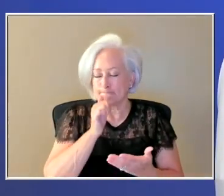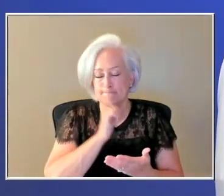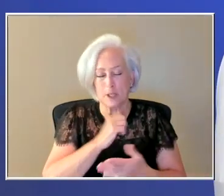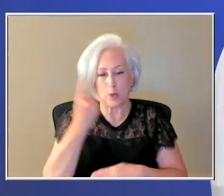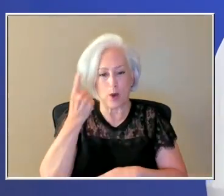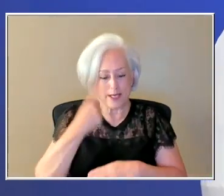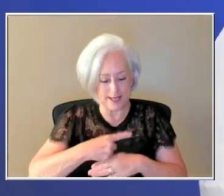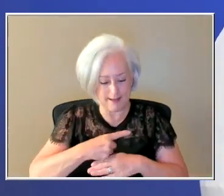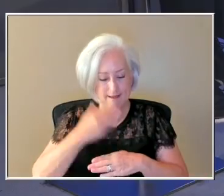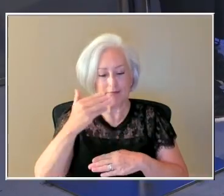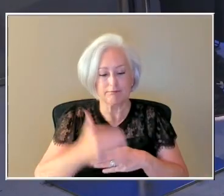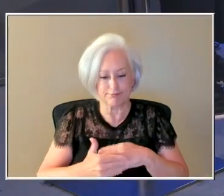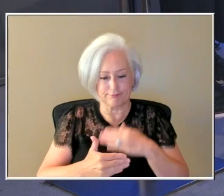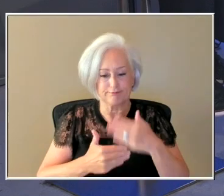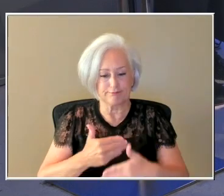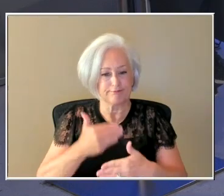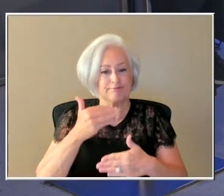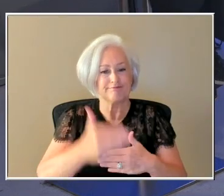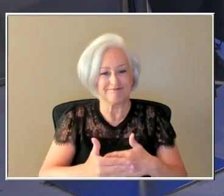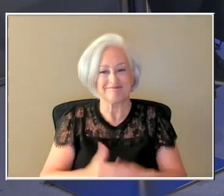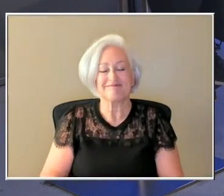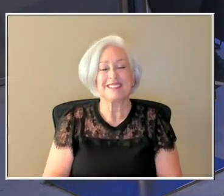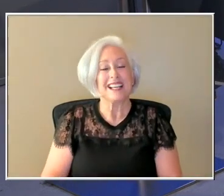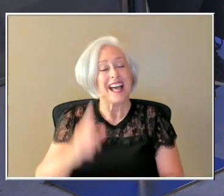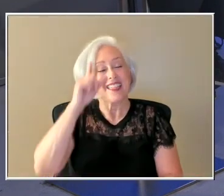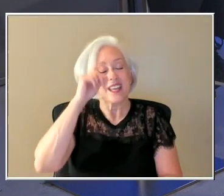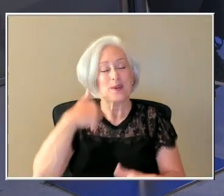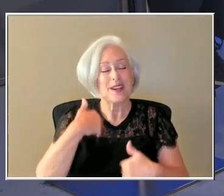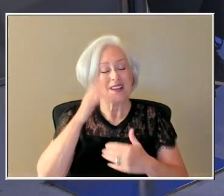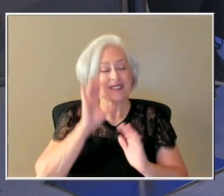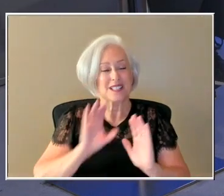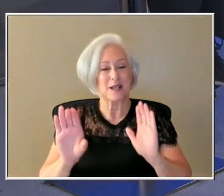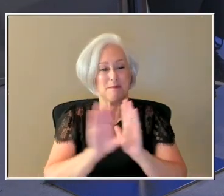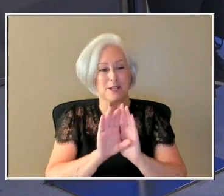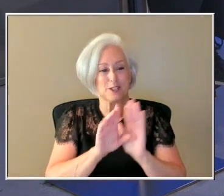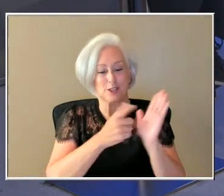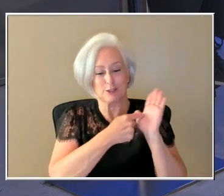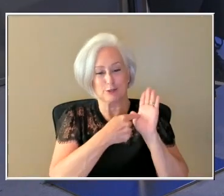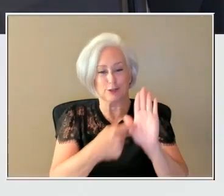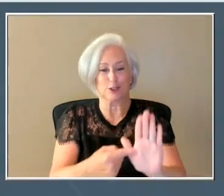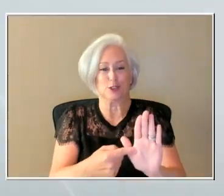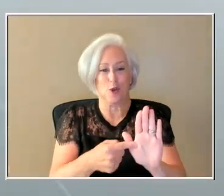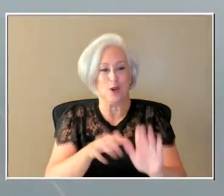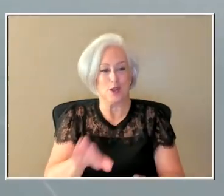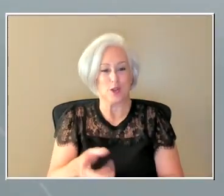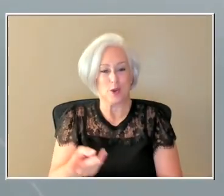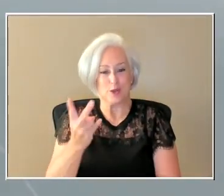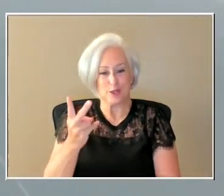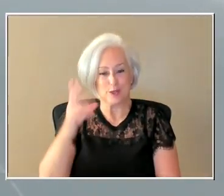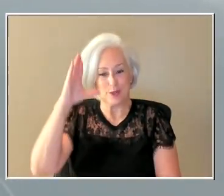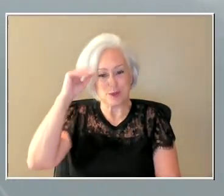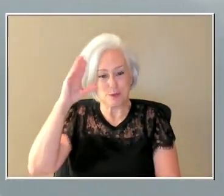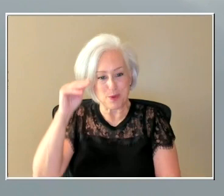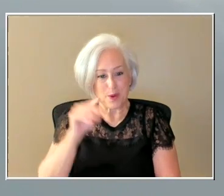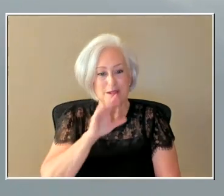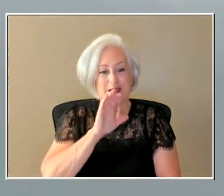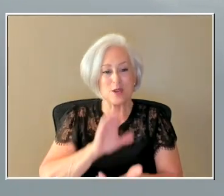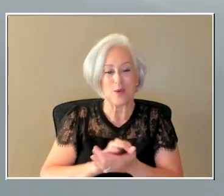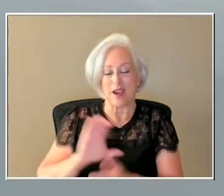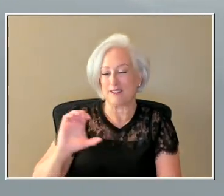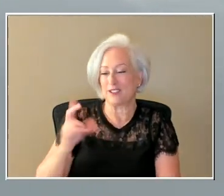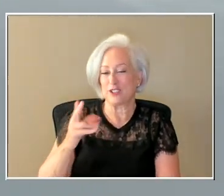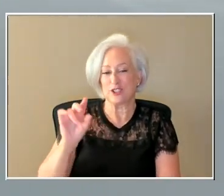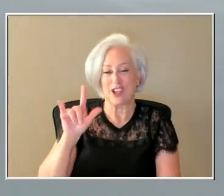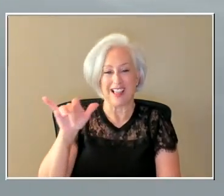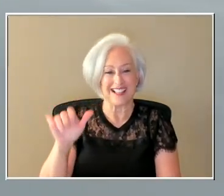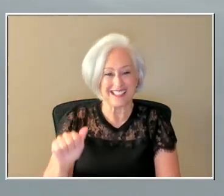better each day. Yeah, and I think we have some photos that you brought to show us your two sons and your wife Chelsea, and yeah,